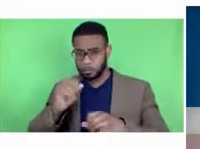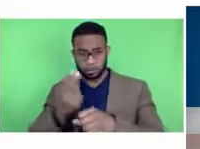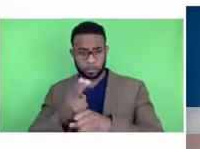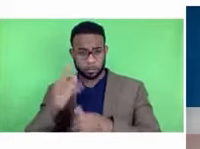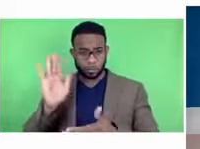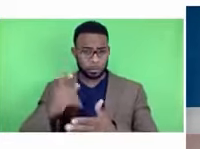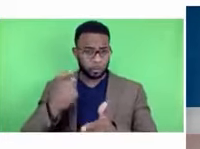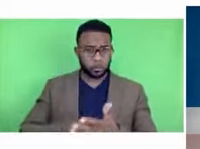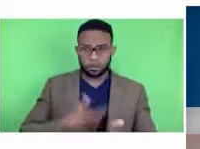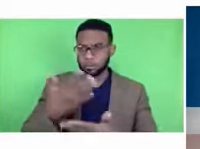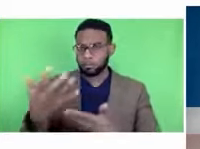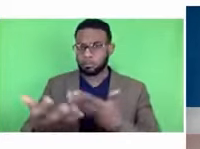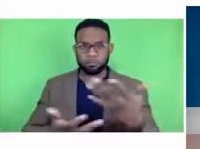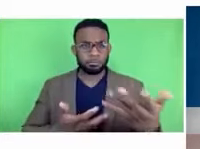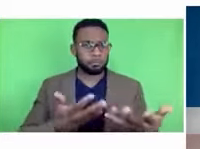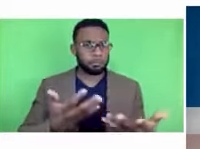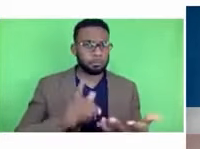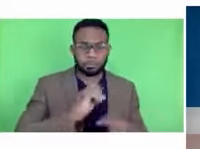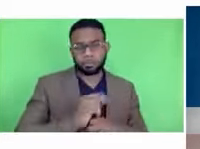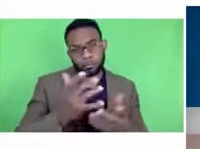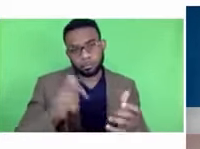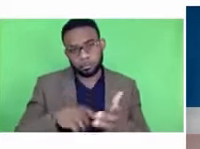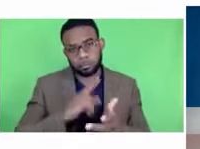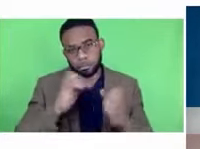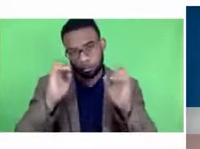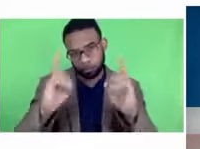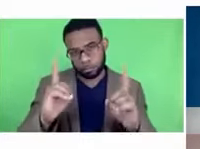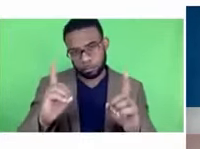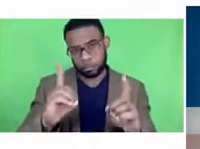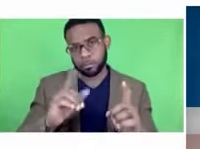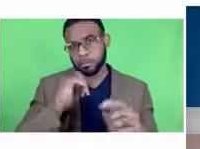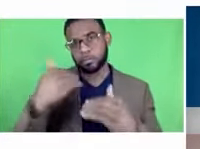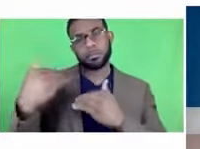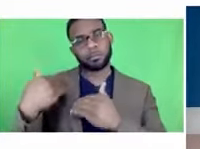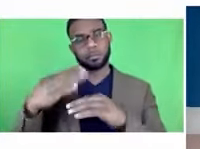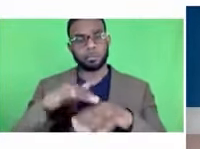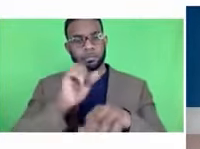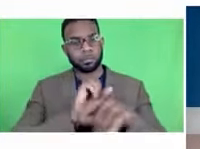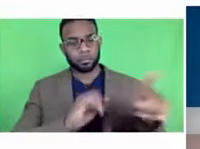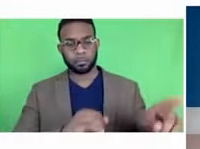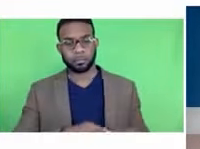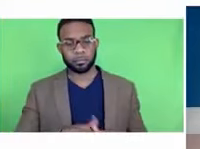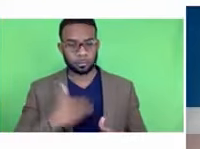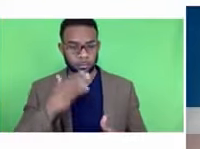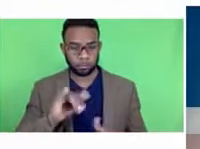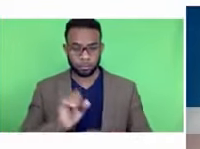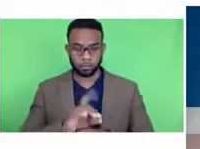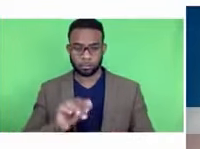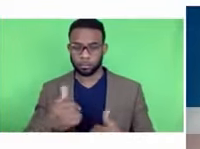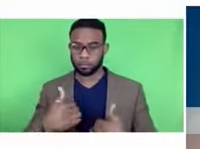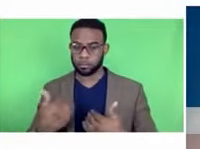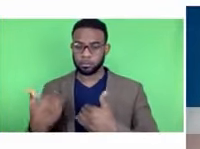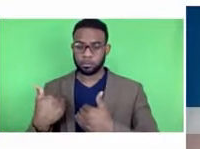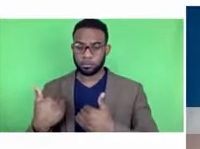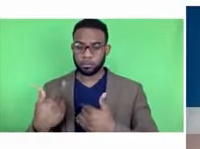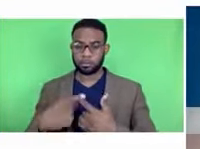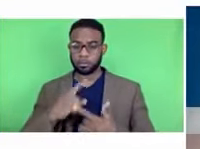cost? Yeah, you know, ultimately, you want this to be educational and not a burden on the employer. We know that employers do have that responsibility to